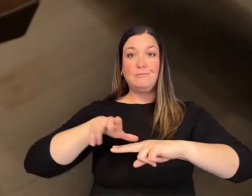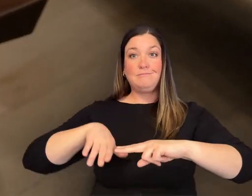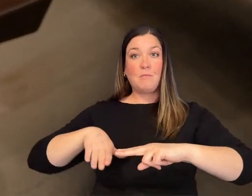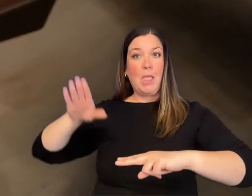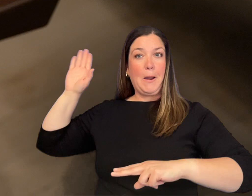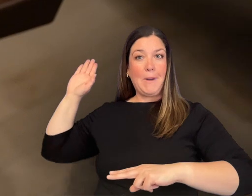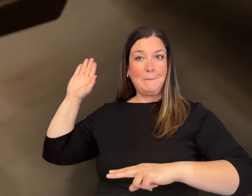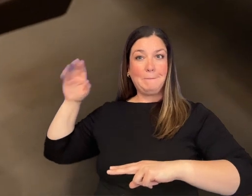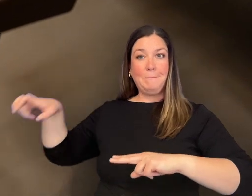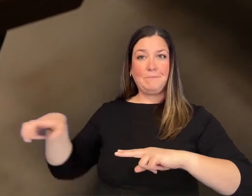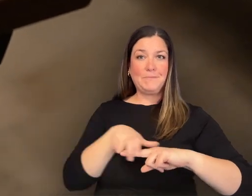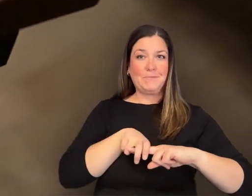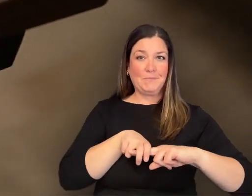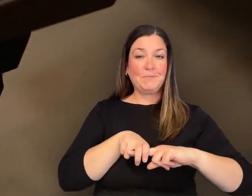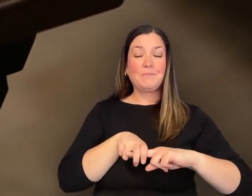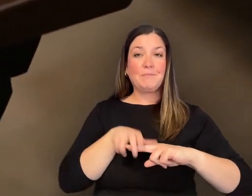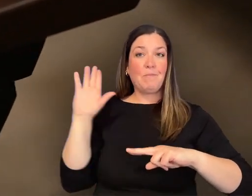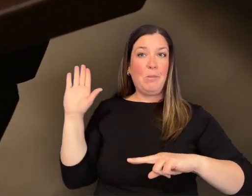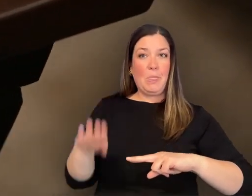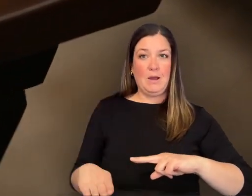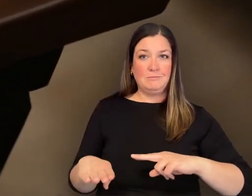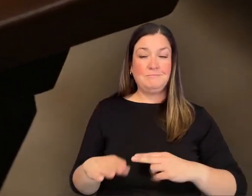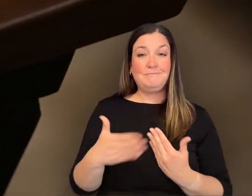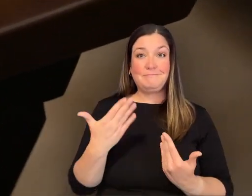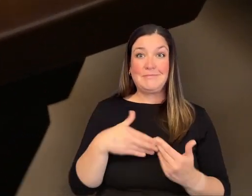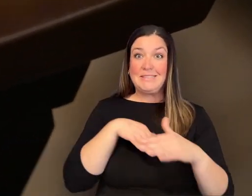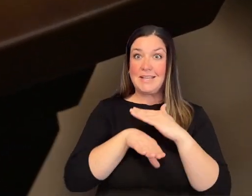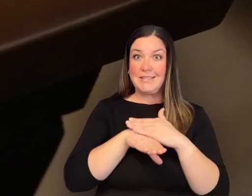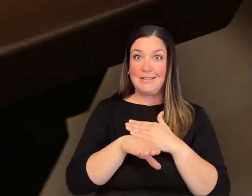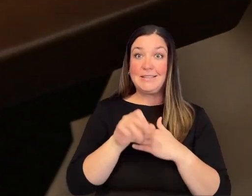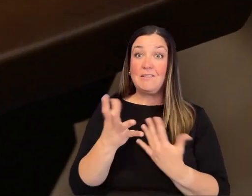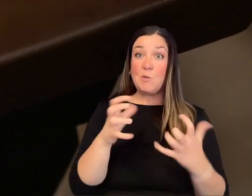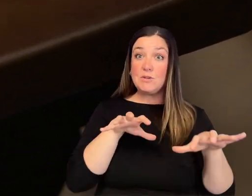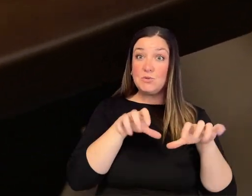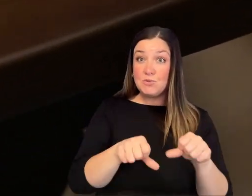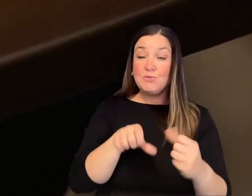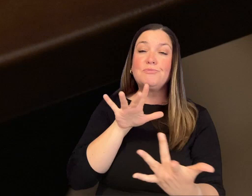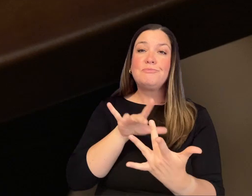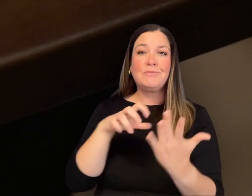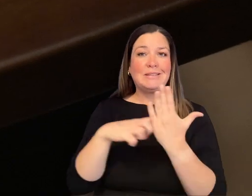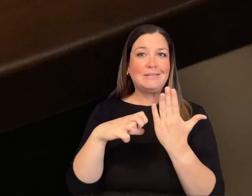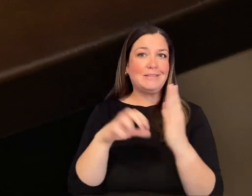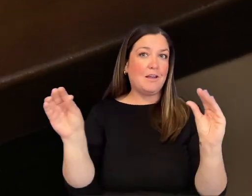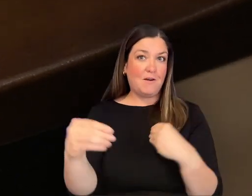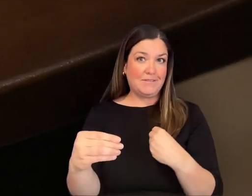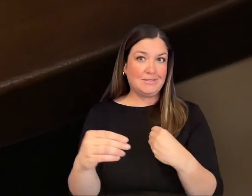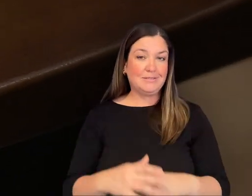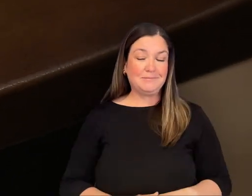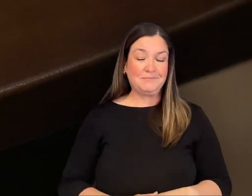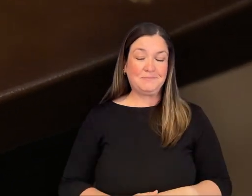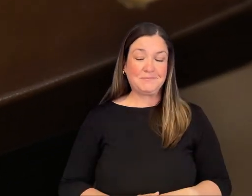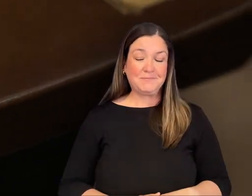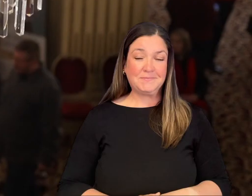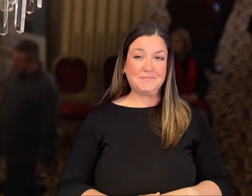has a movable folding arm to allow easy access to the seat. Please contact the ticket office if you have any questions about